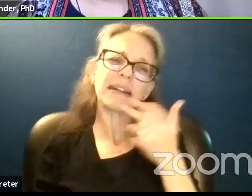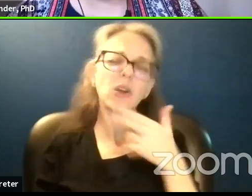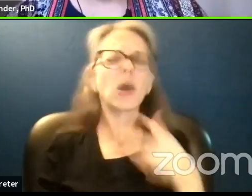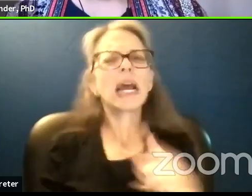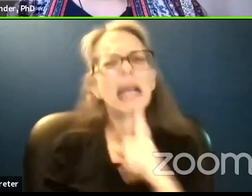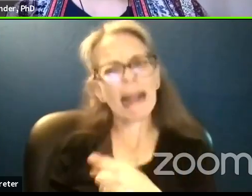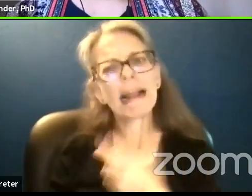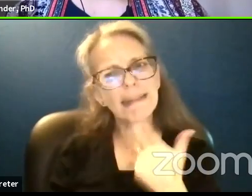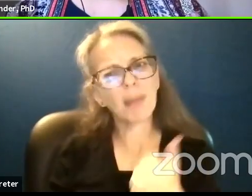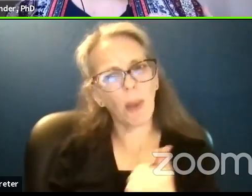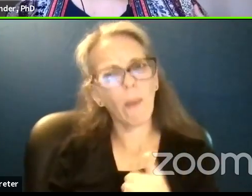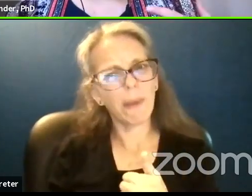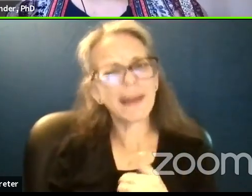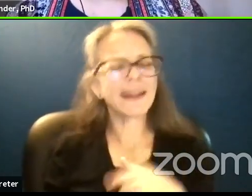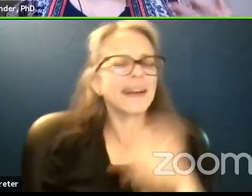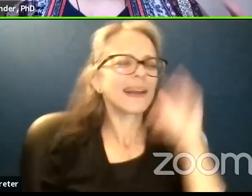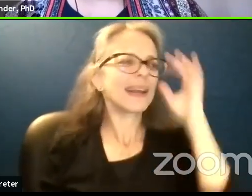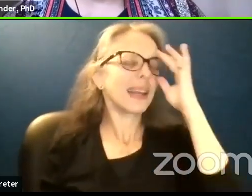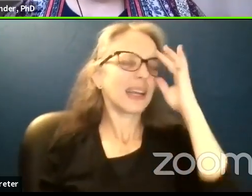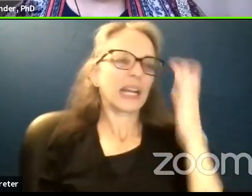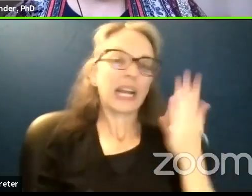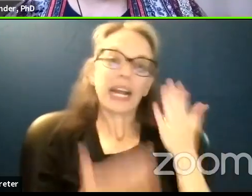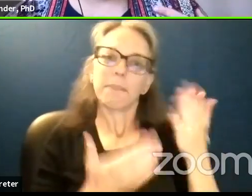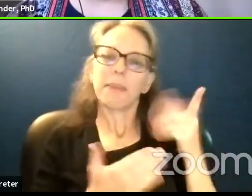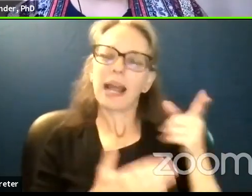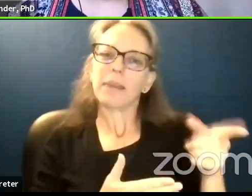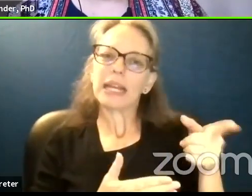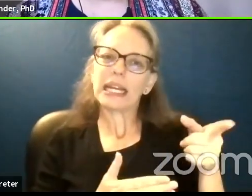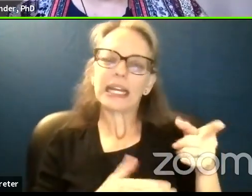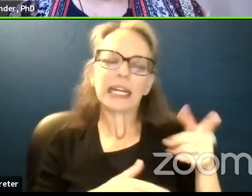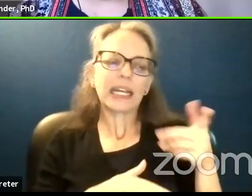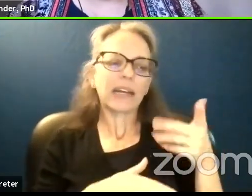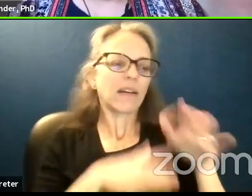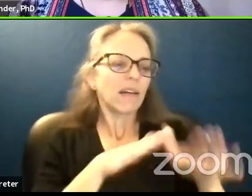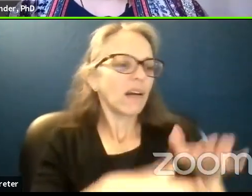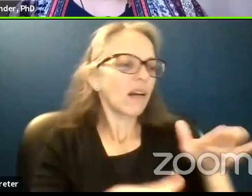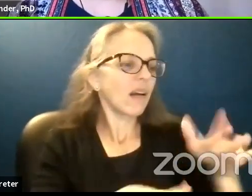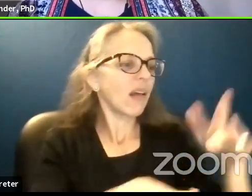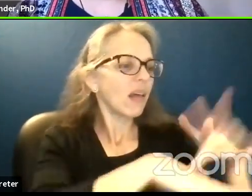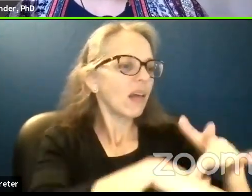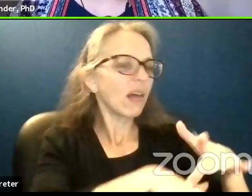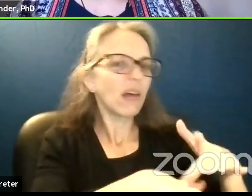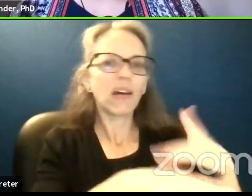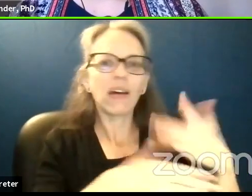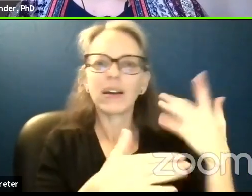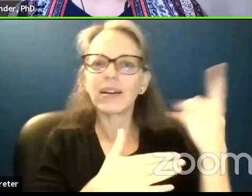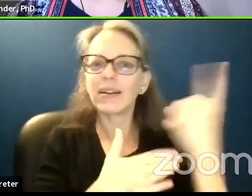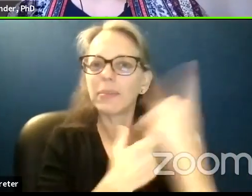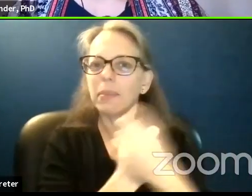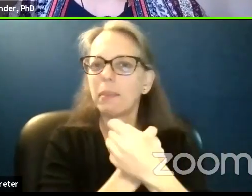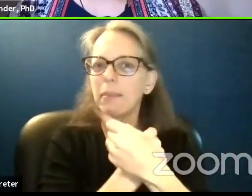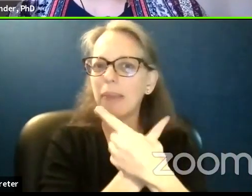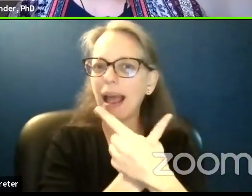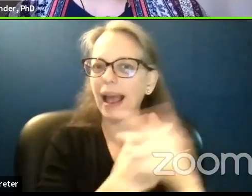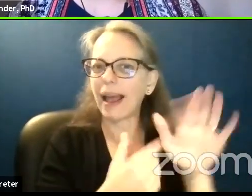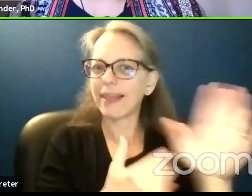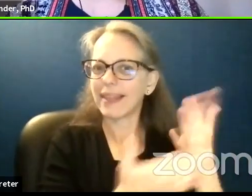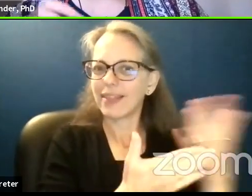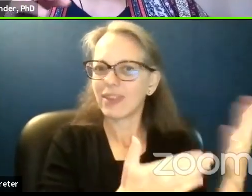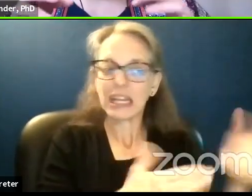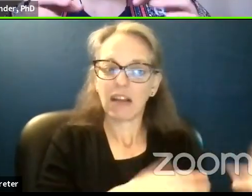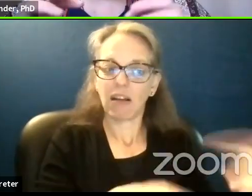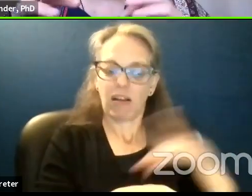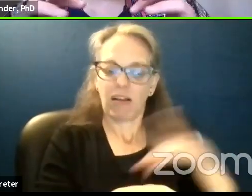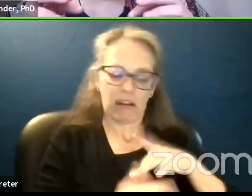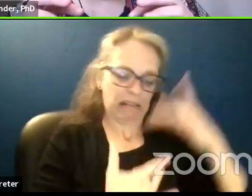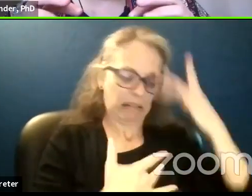cute. Yes. Maybe got in contact with some of these fluids from a bat, and it got sick, and that